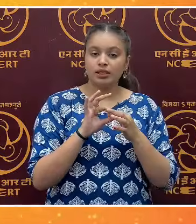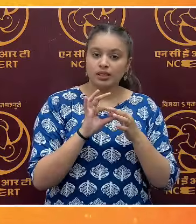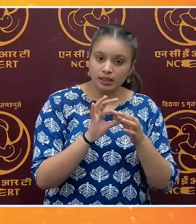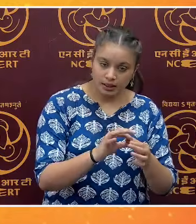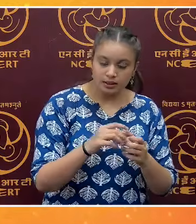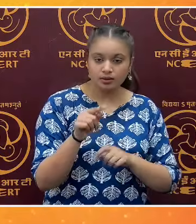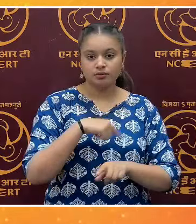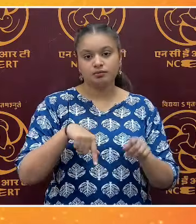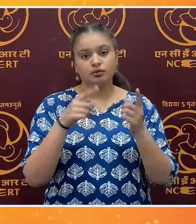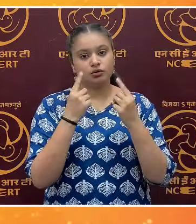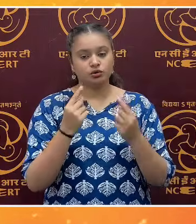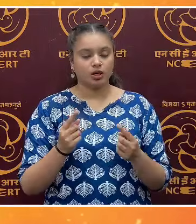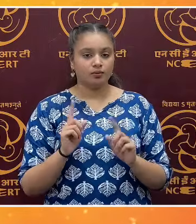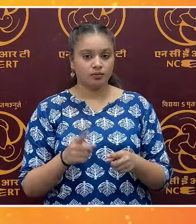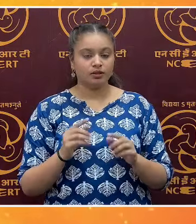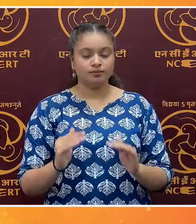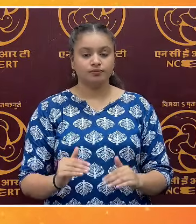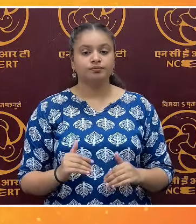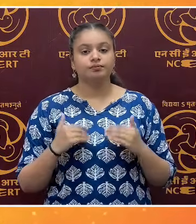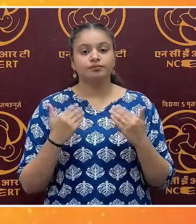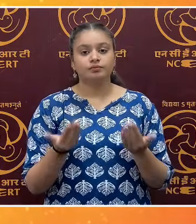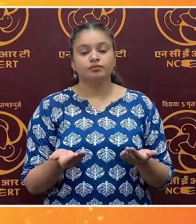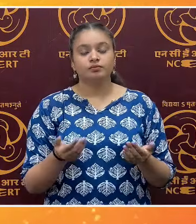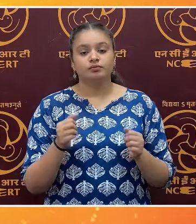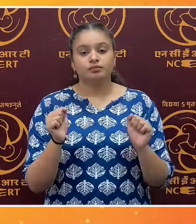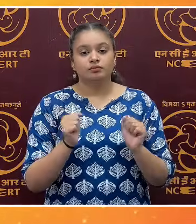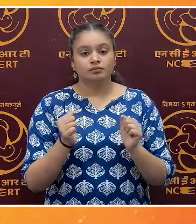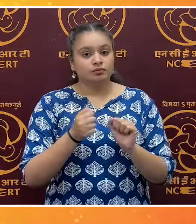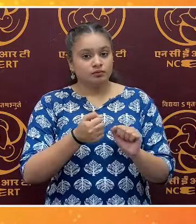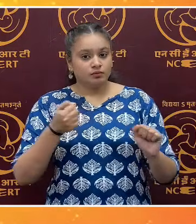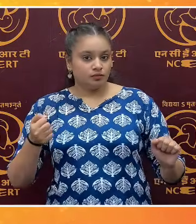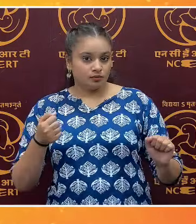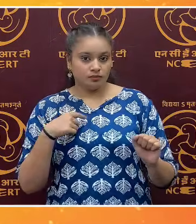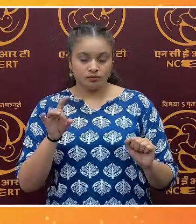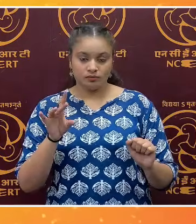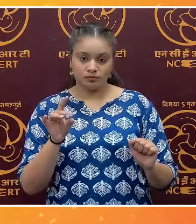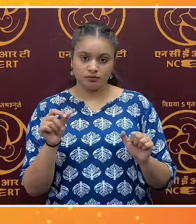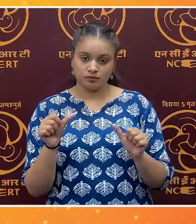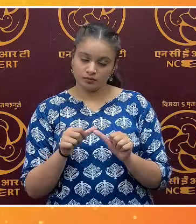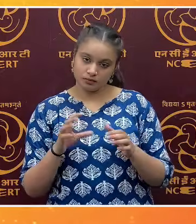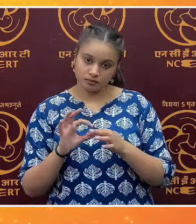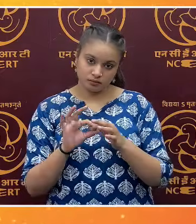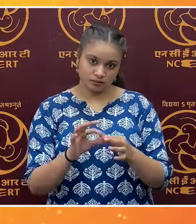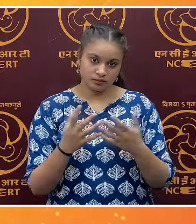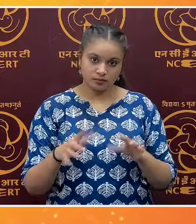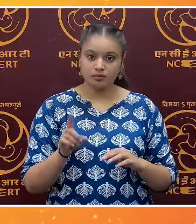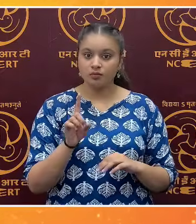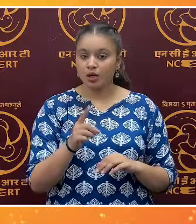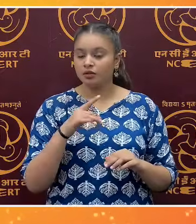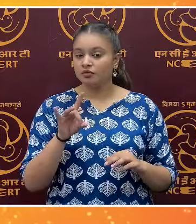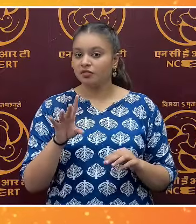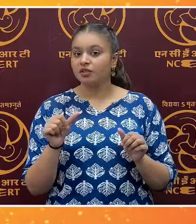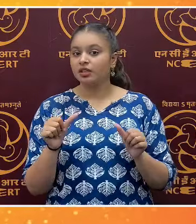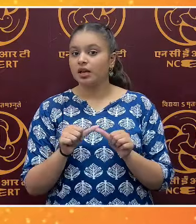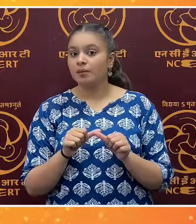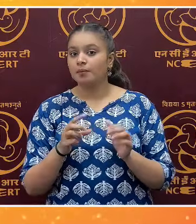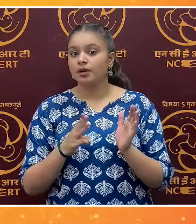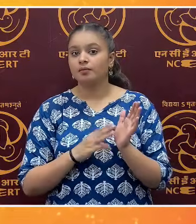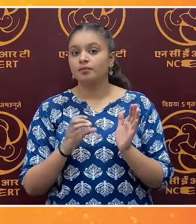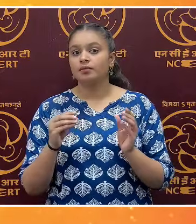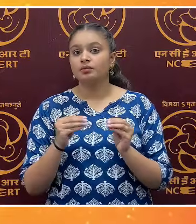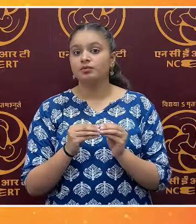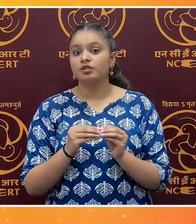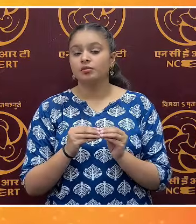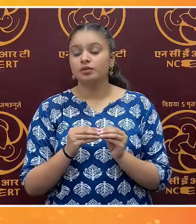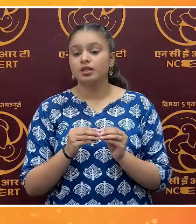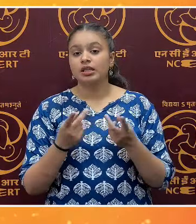have to check it. Now next is, the fridge is connected to the correct 15 ampere of socket, but the 15 ampere MCB has tripled for the